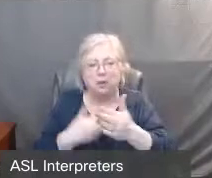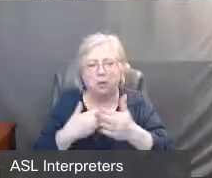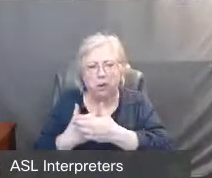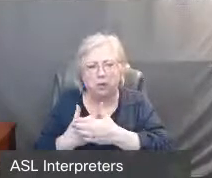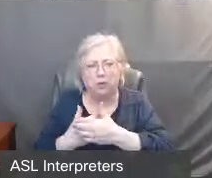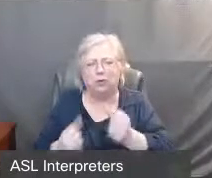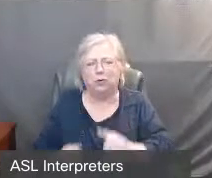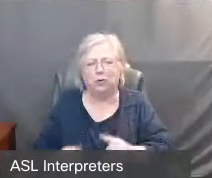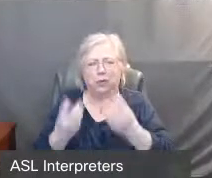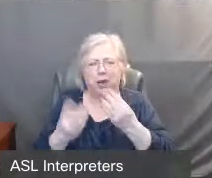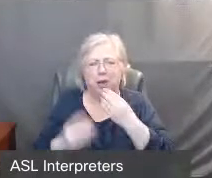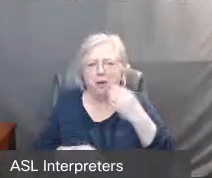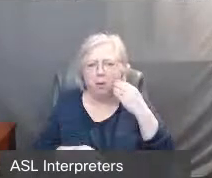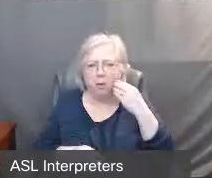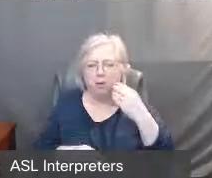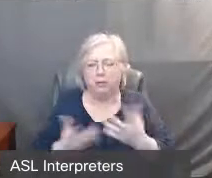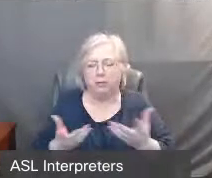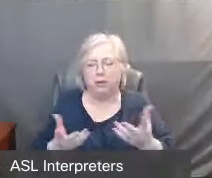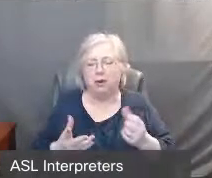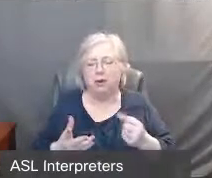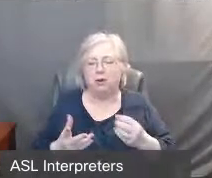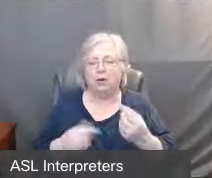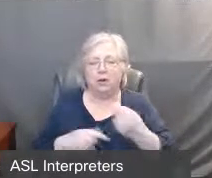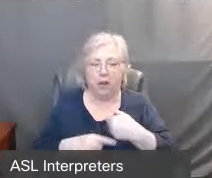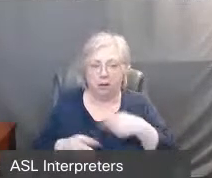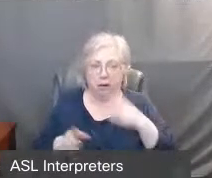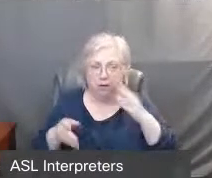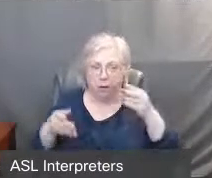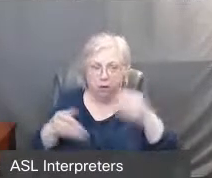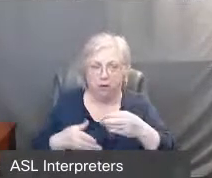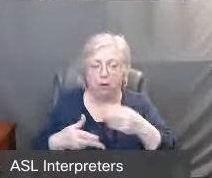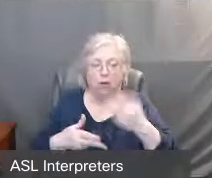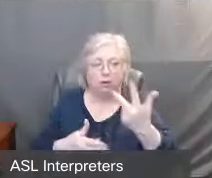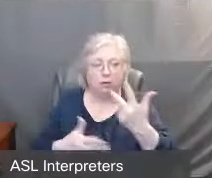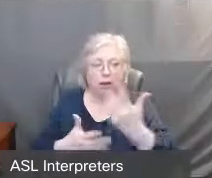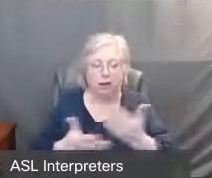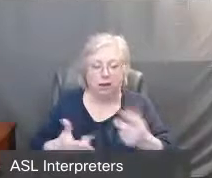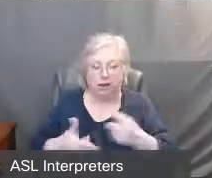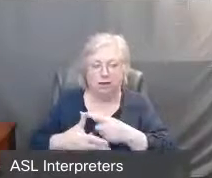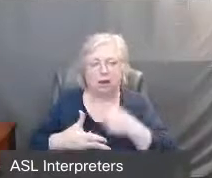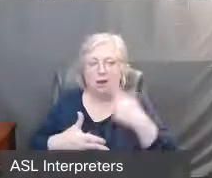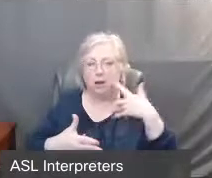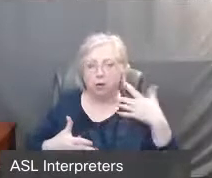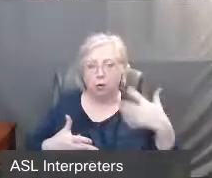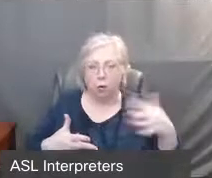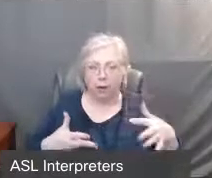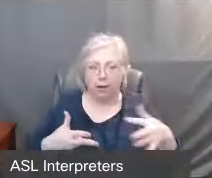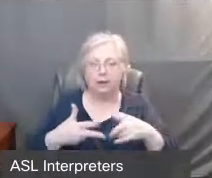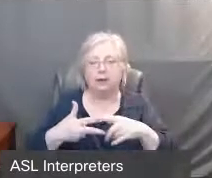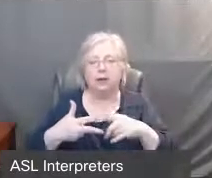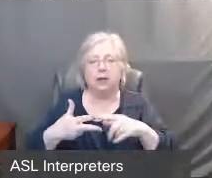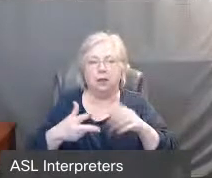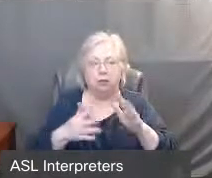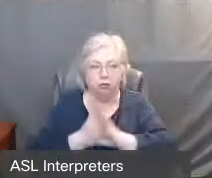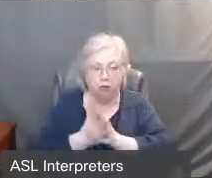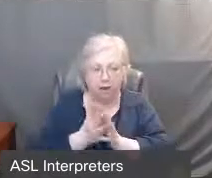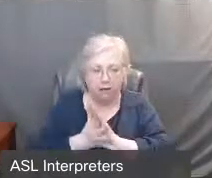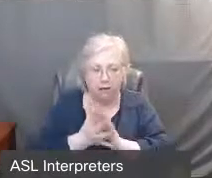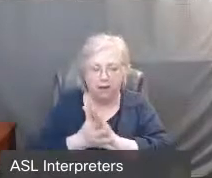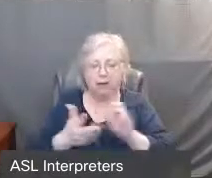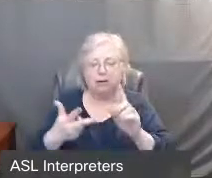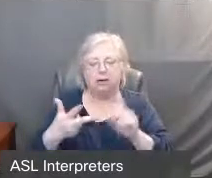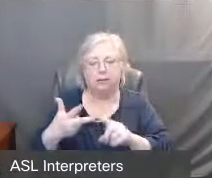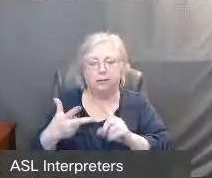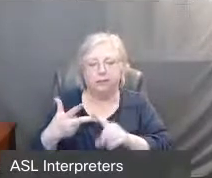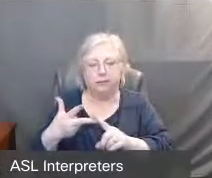of residential properties. So today we're going to focus on 3 things. We're going to focus on noise, we're going to focus on traffic issues, and